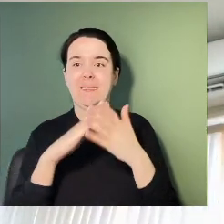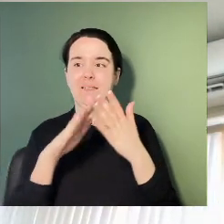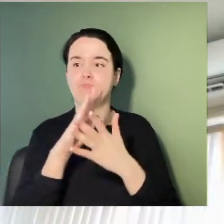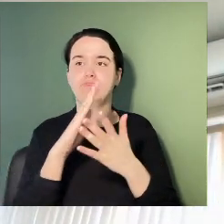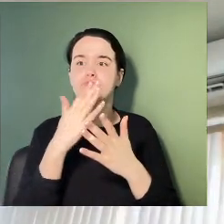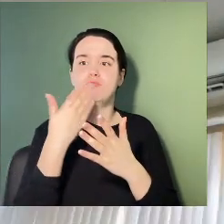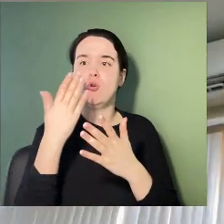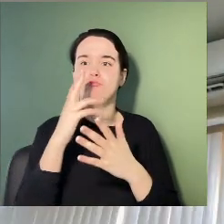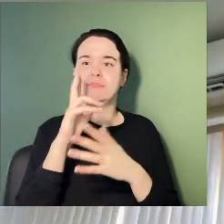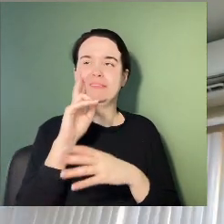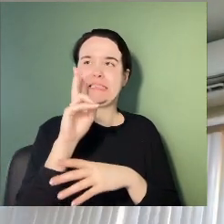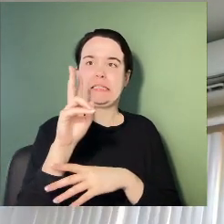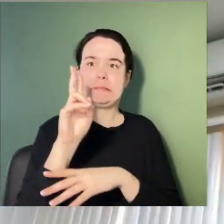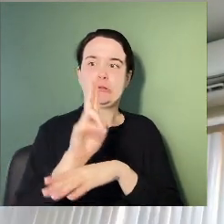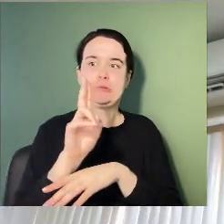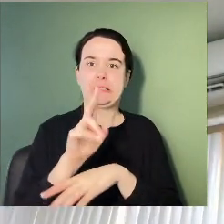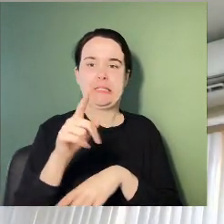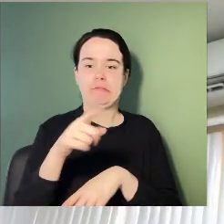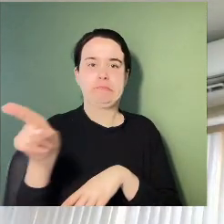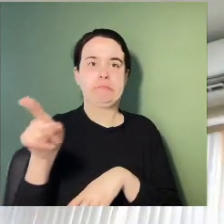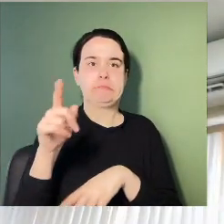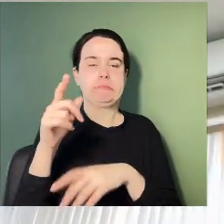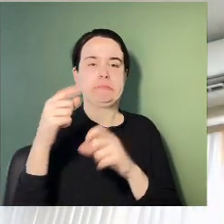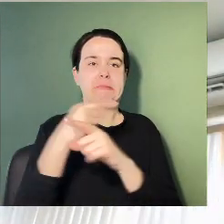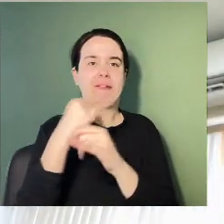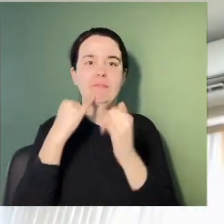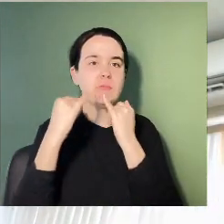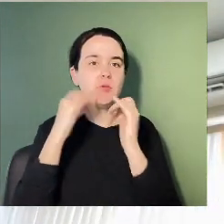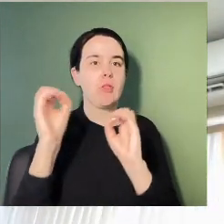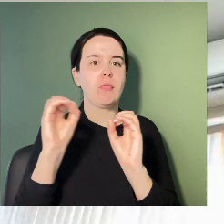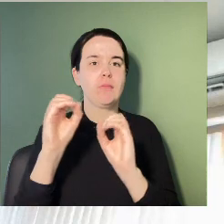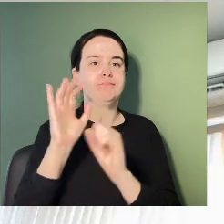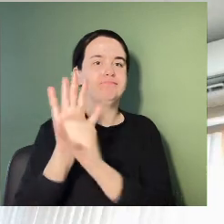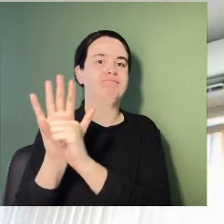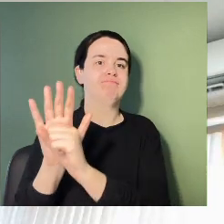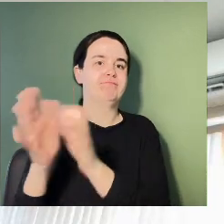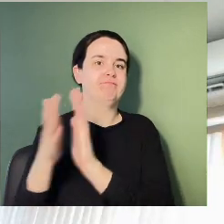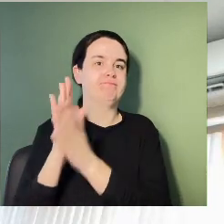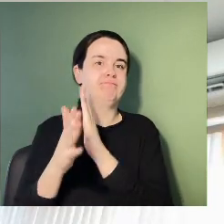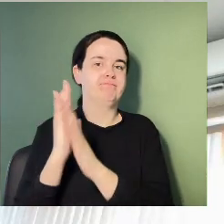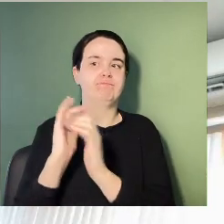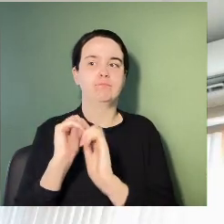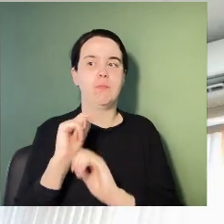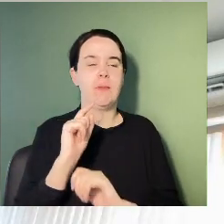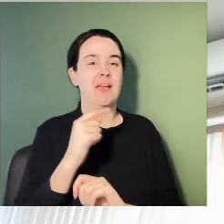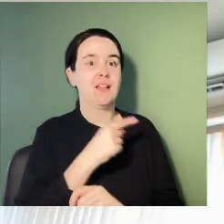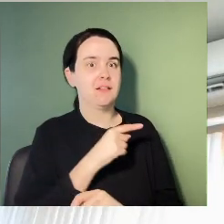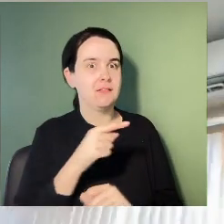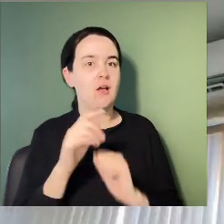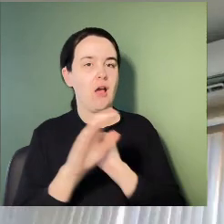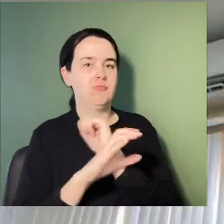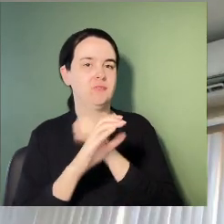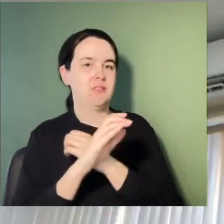techniques, and they're not. And we're seeing the impacts of that, I think, around the world. But then also, Robin, what you were saying as well about